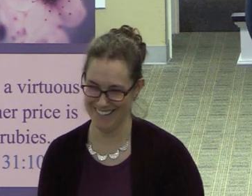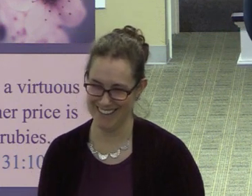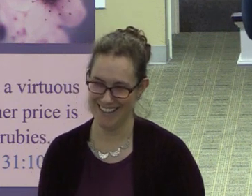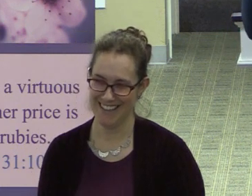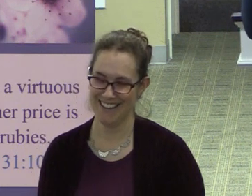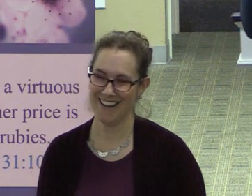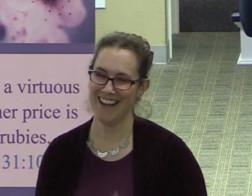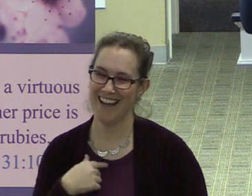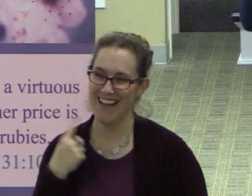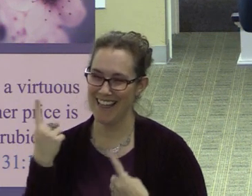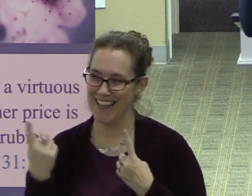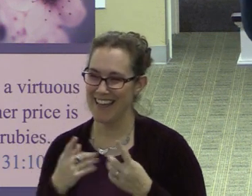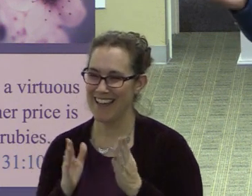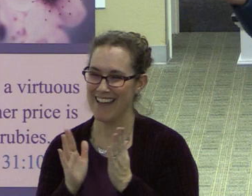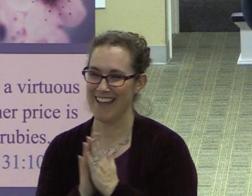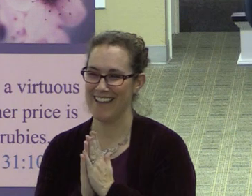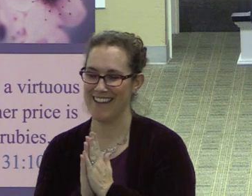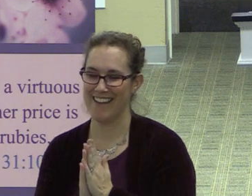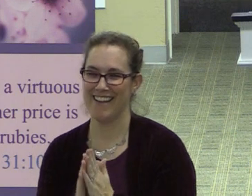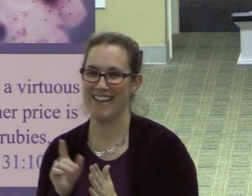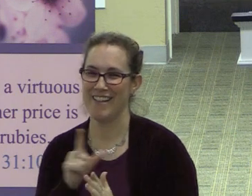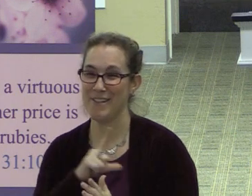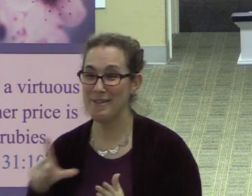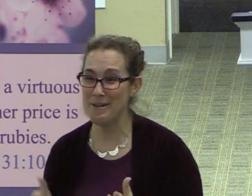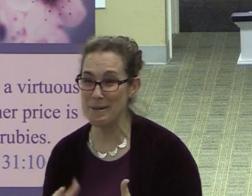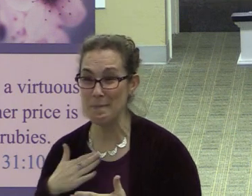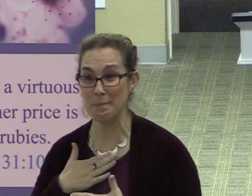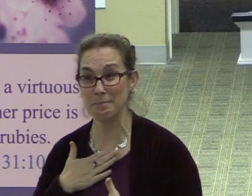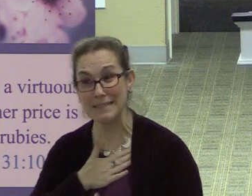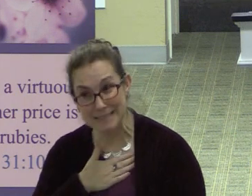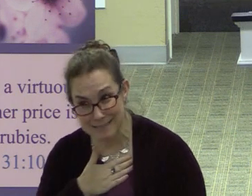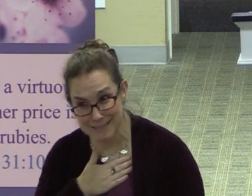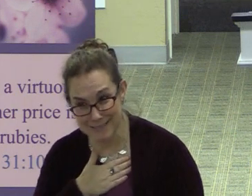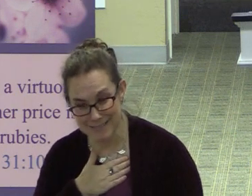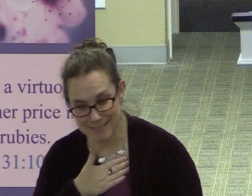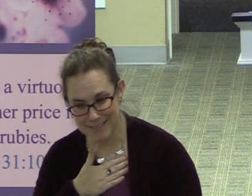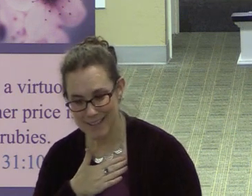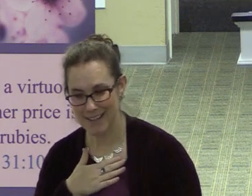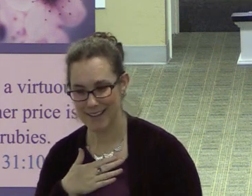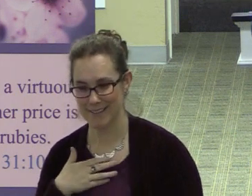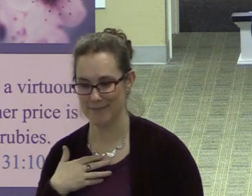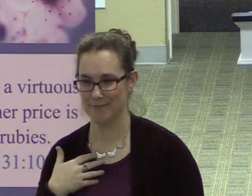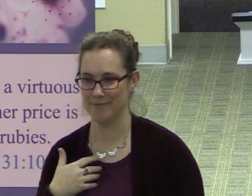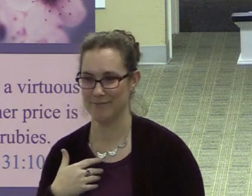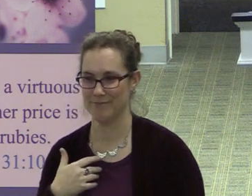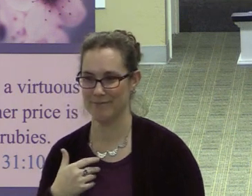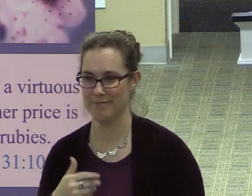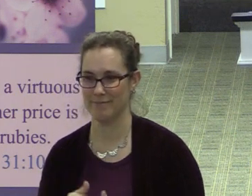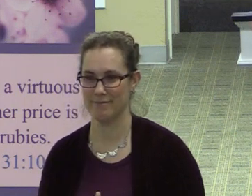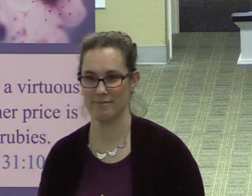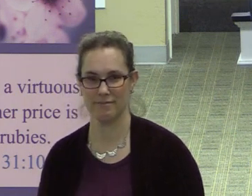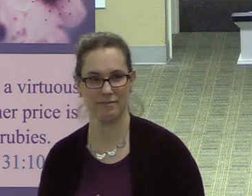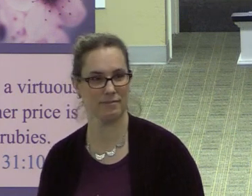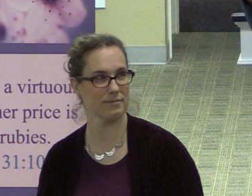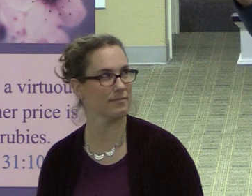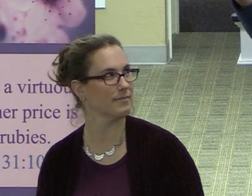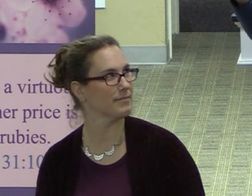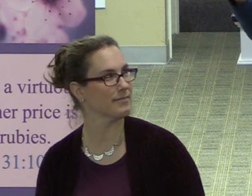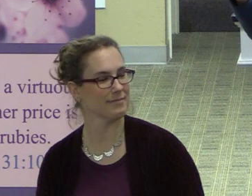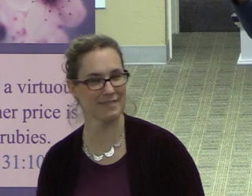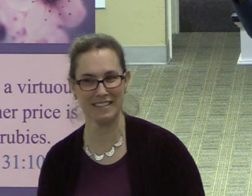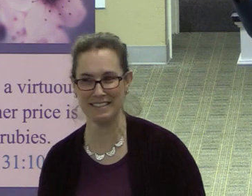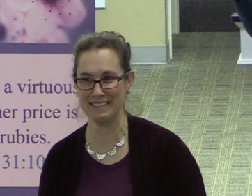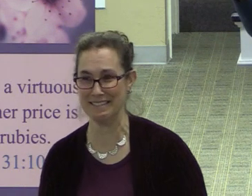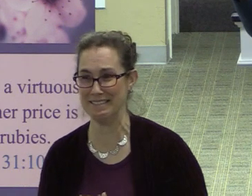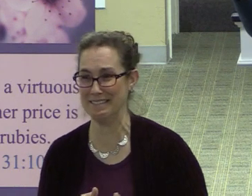And I just began praying, Lord, please. And it's just, you're mostly, that's all you're